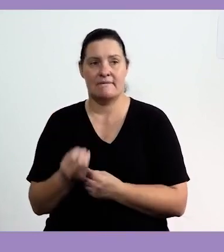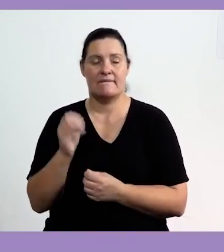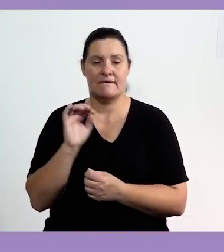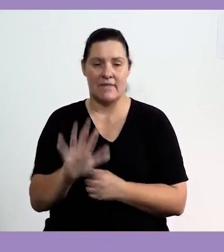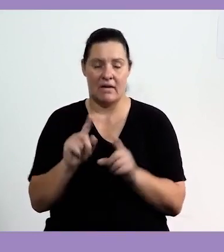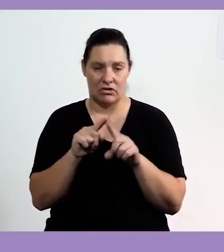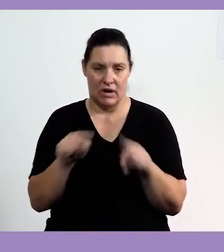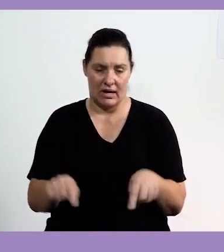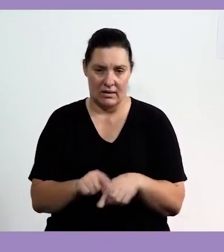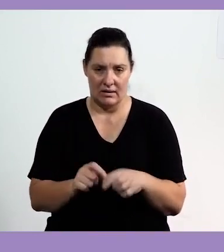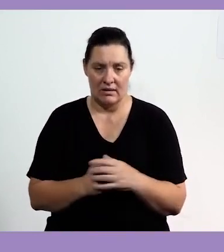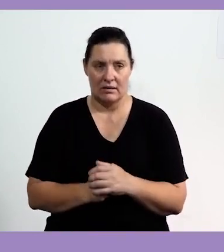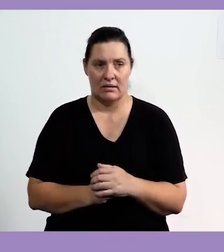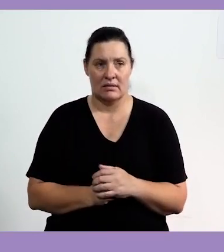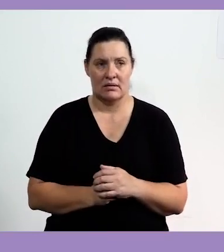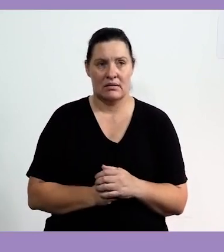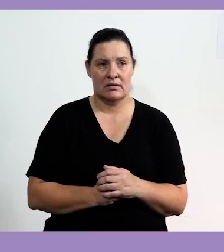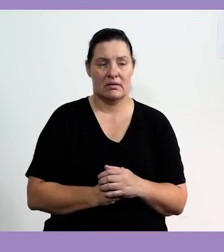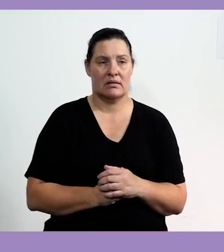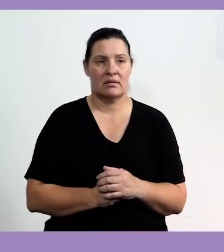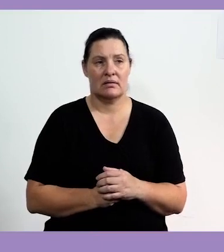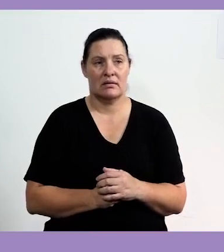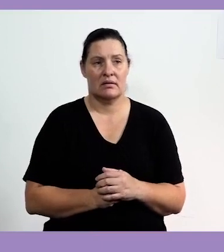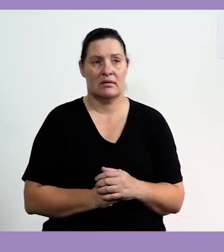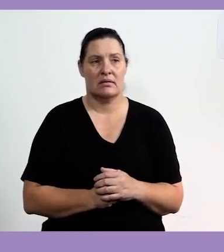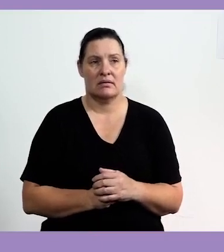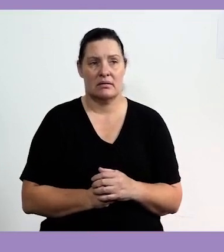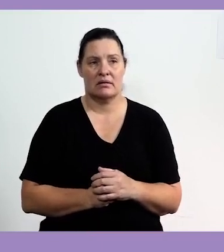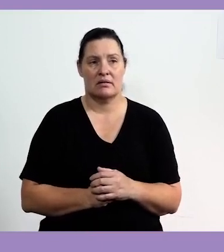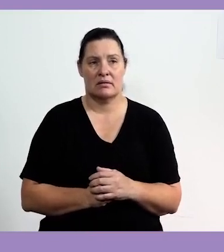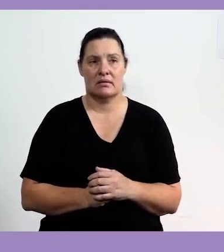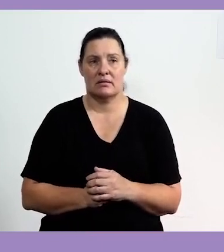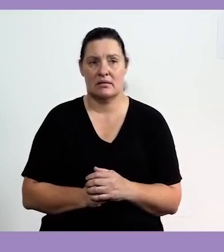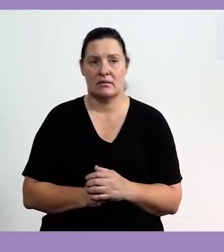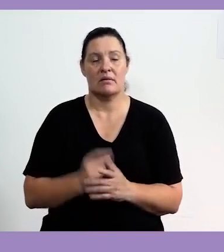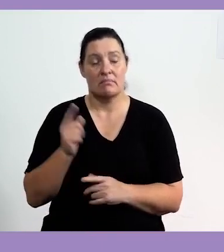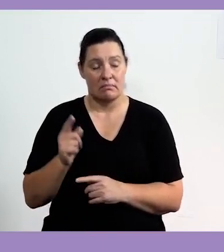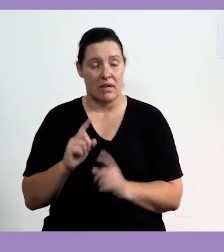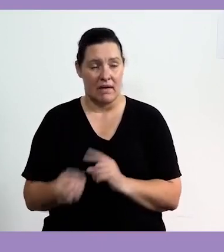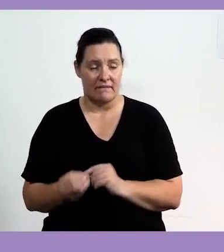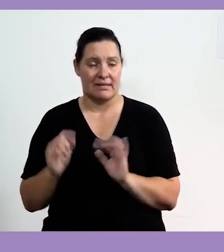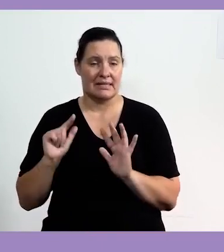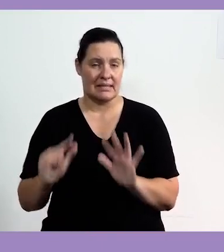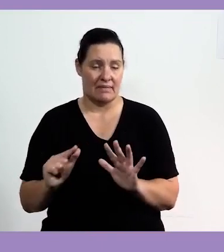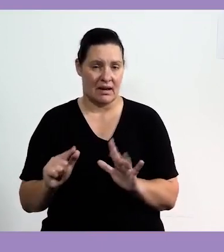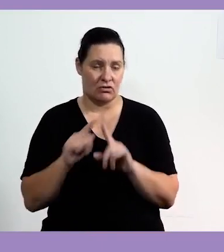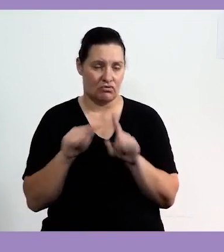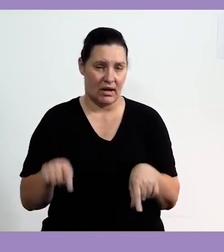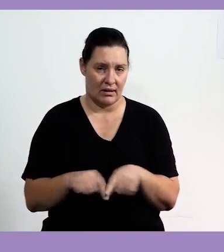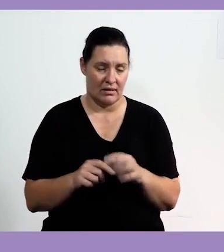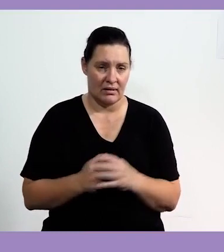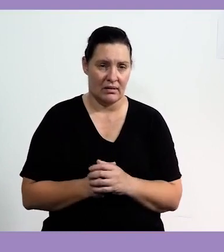next one has 5 triangles. And the one that we just drew has, yes, you are correct, it is